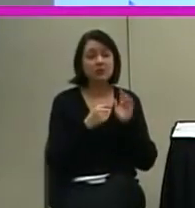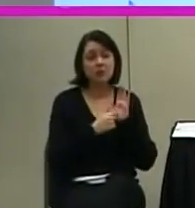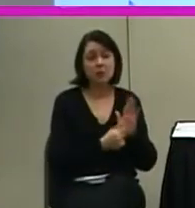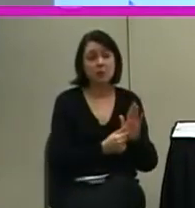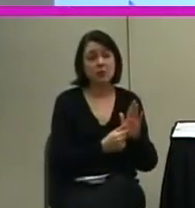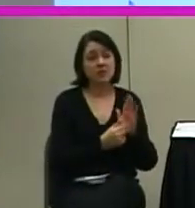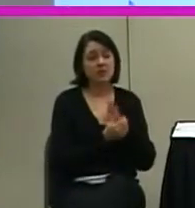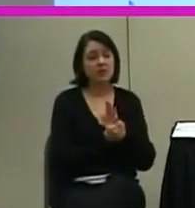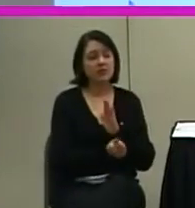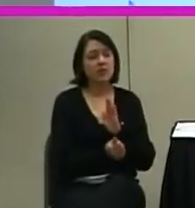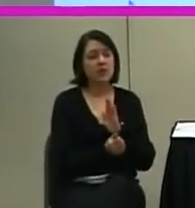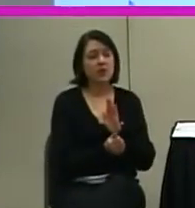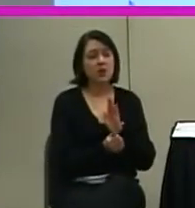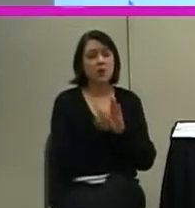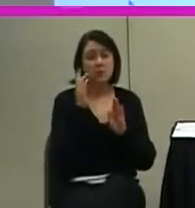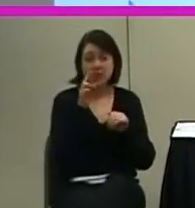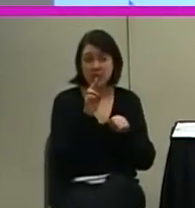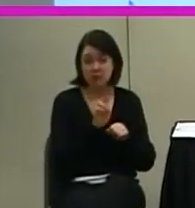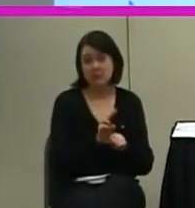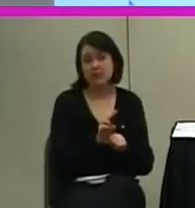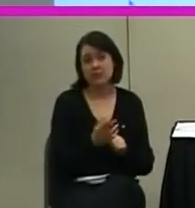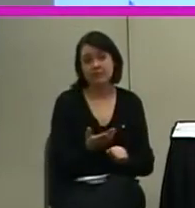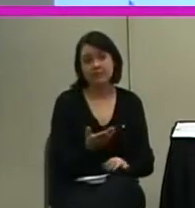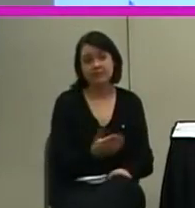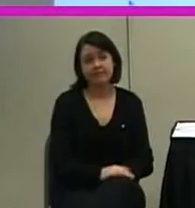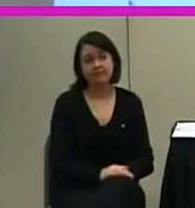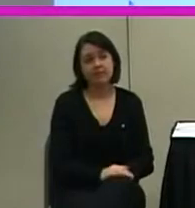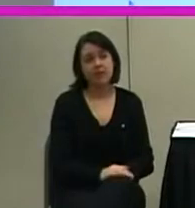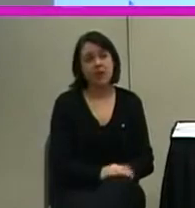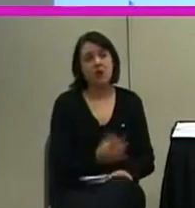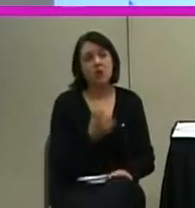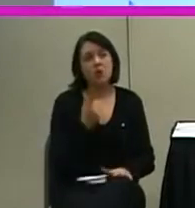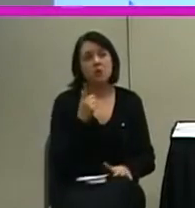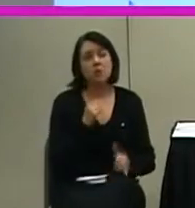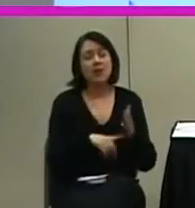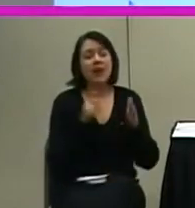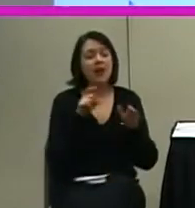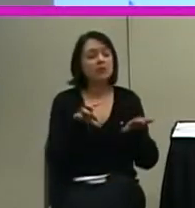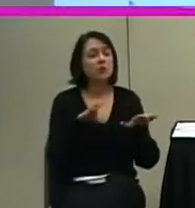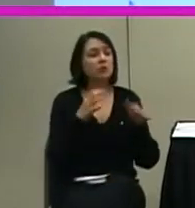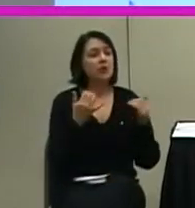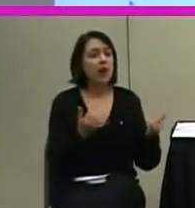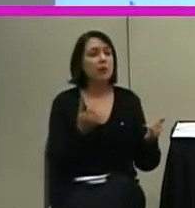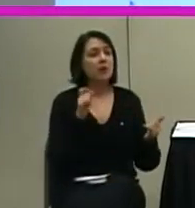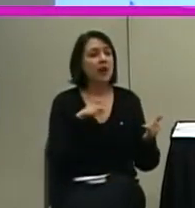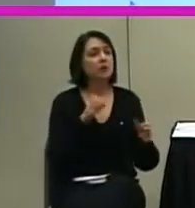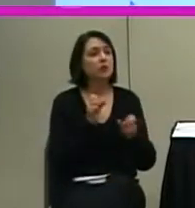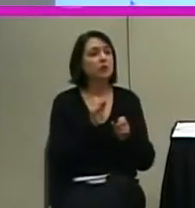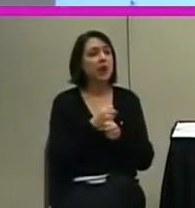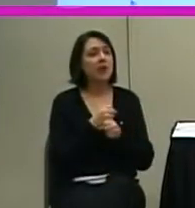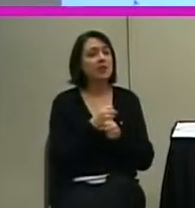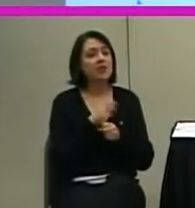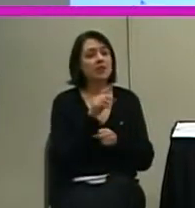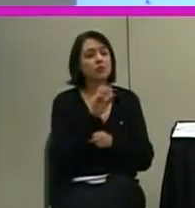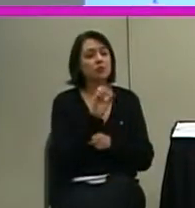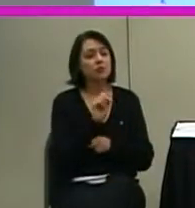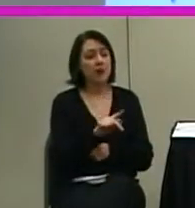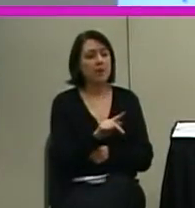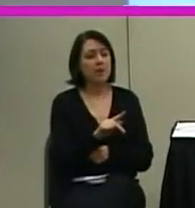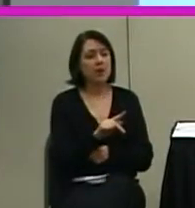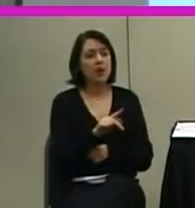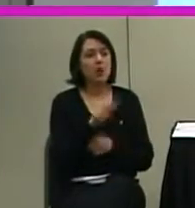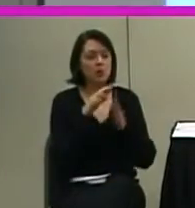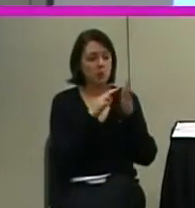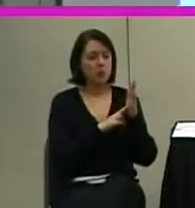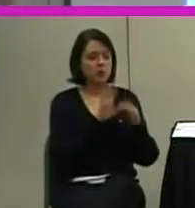the skills. Will they use the skills? What we've got to do now is we've got to create our traps. Okay, the